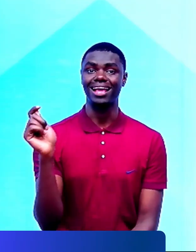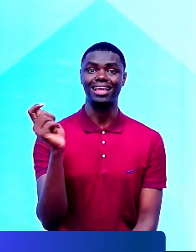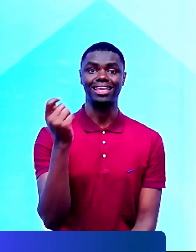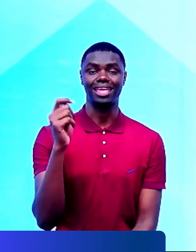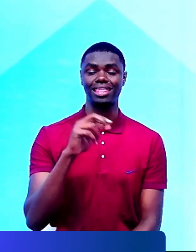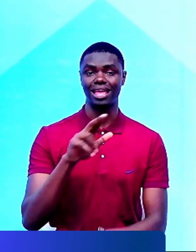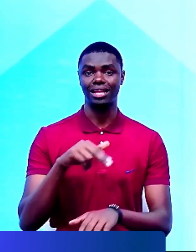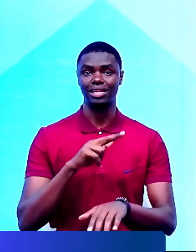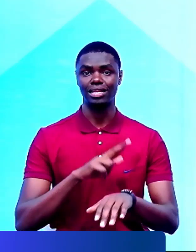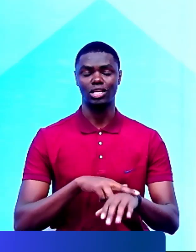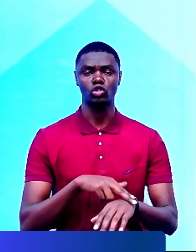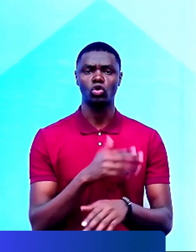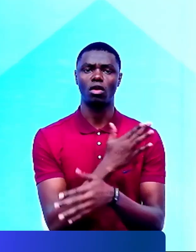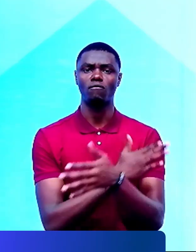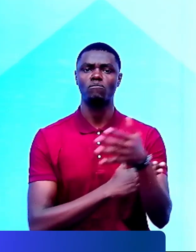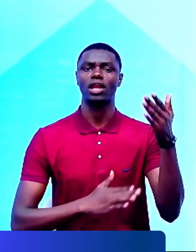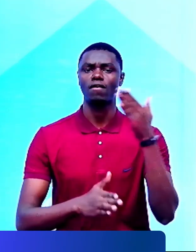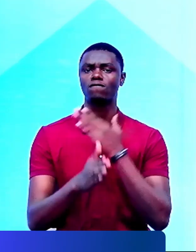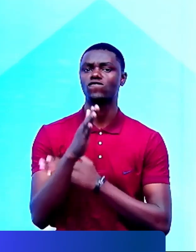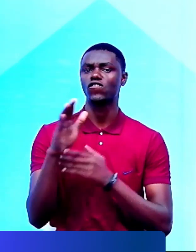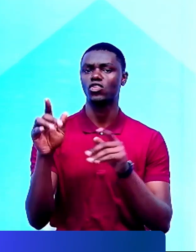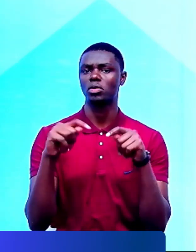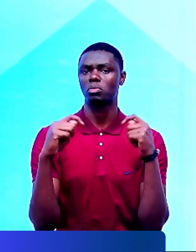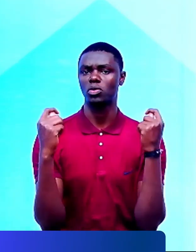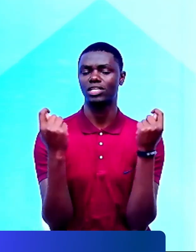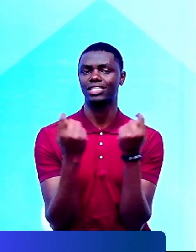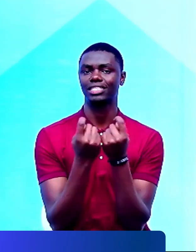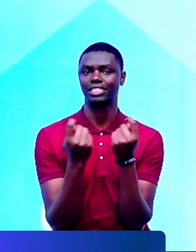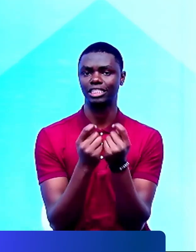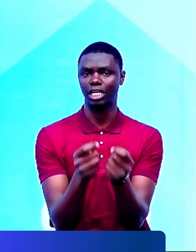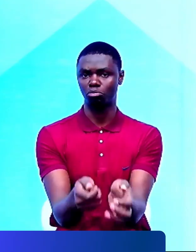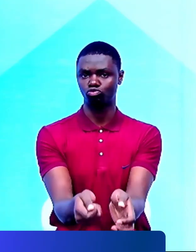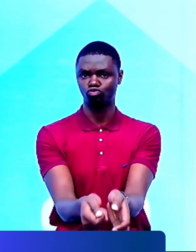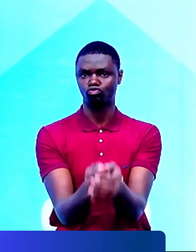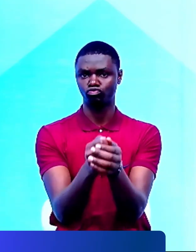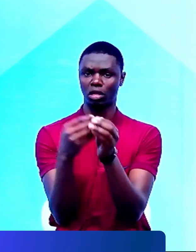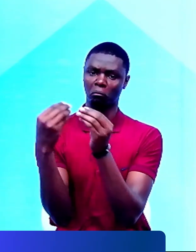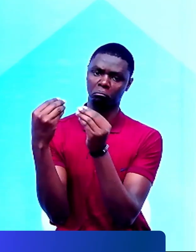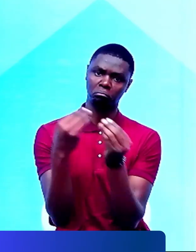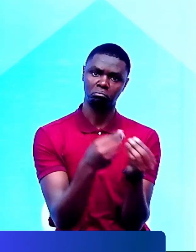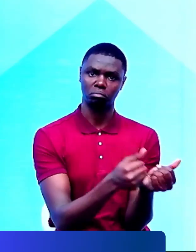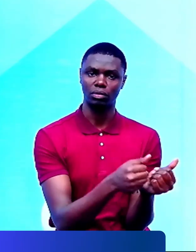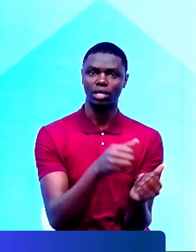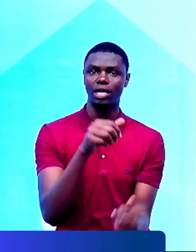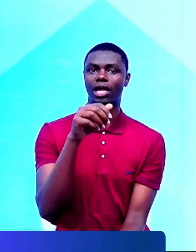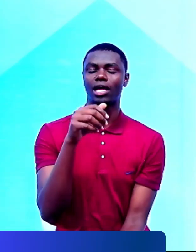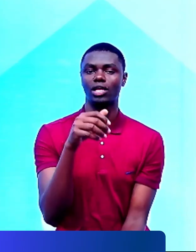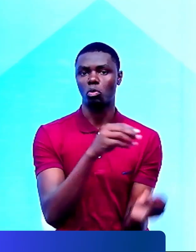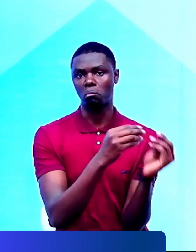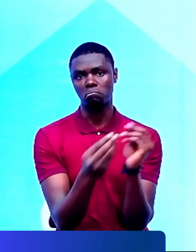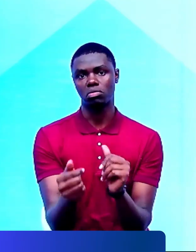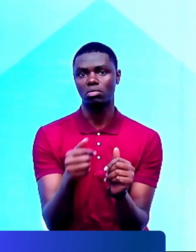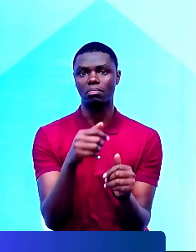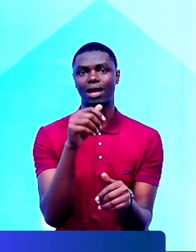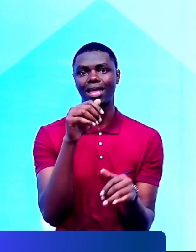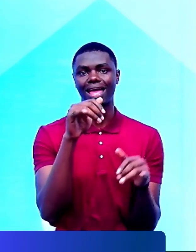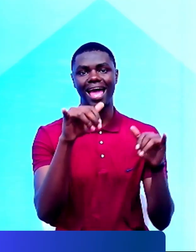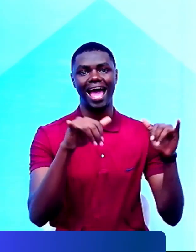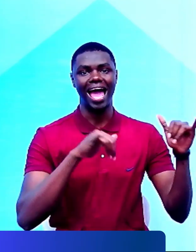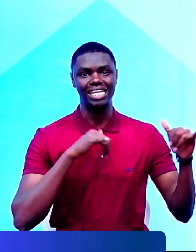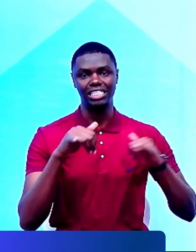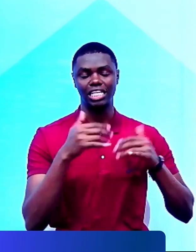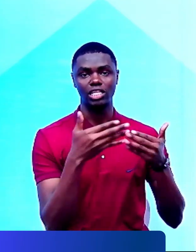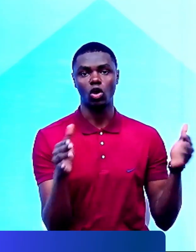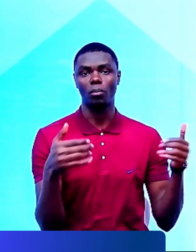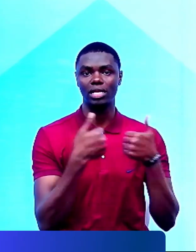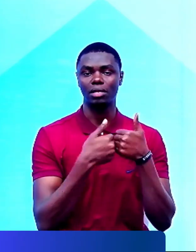men's para-volleyball team has suffered a narrow defeat to Algeria in their opening match of the African